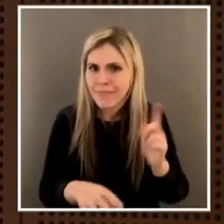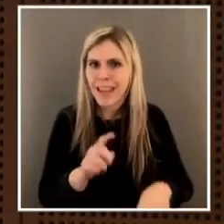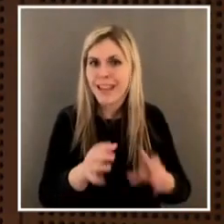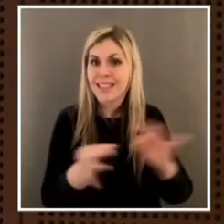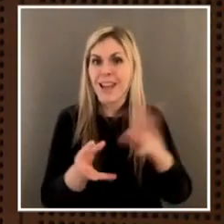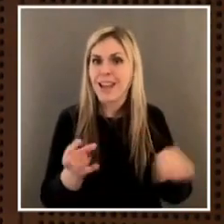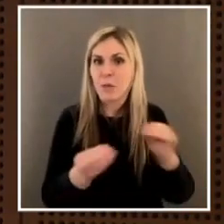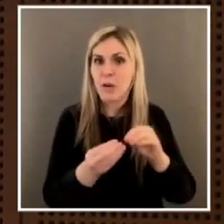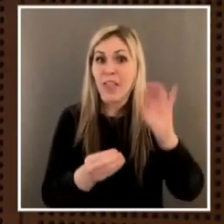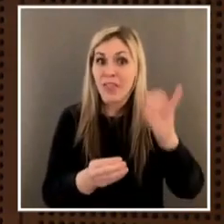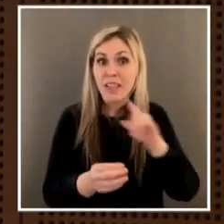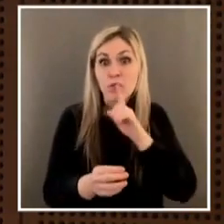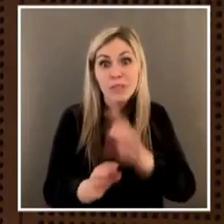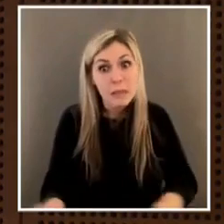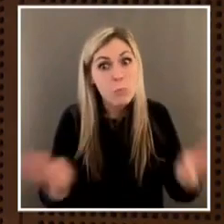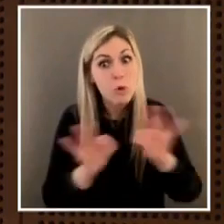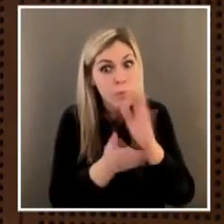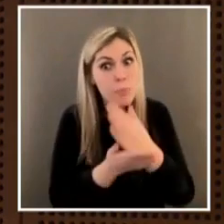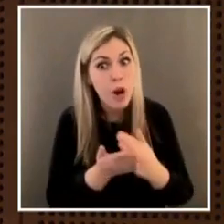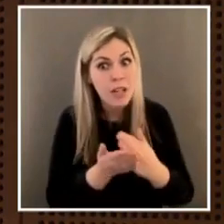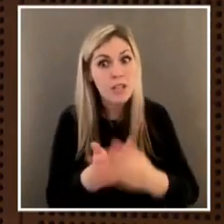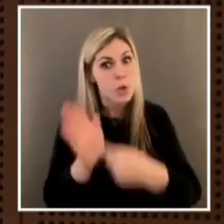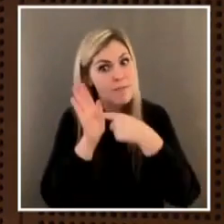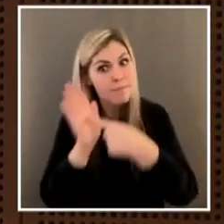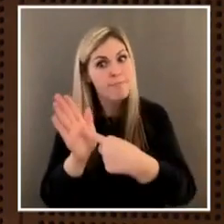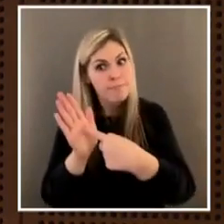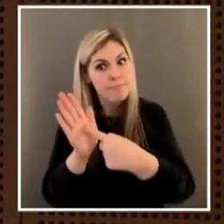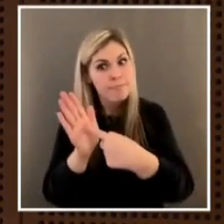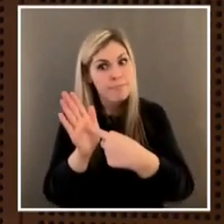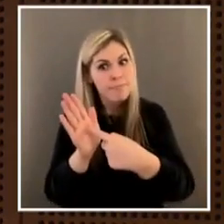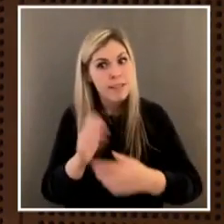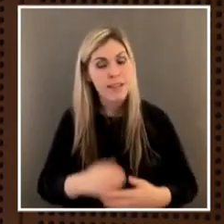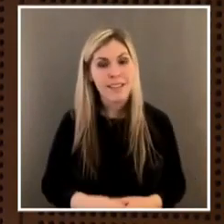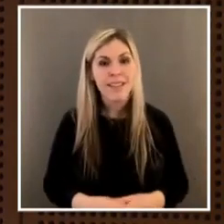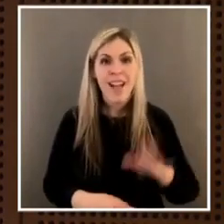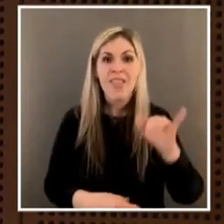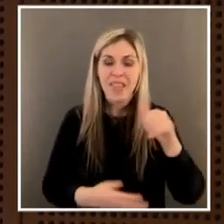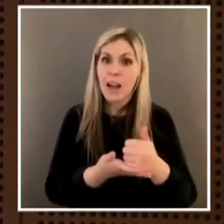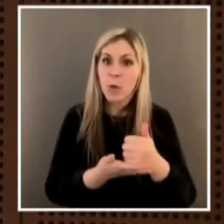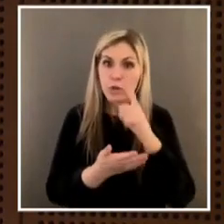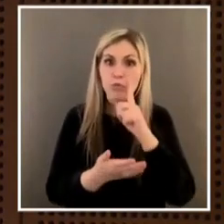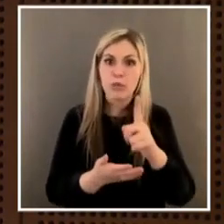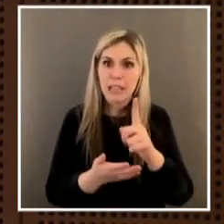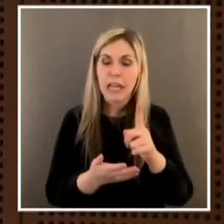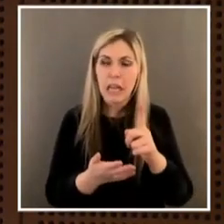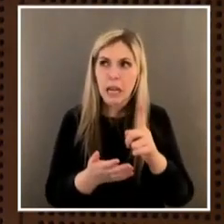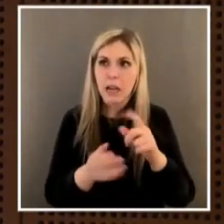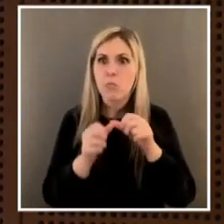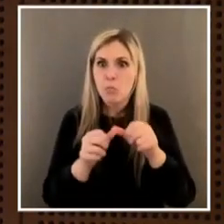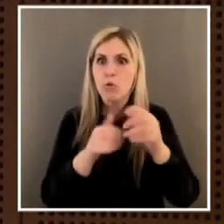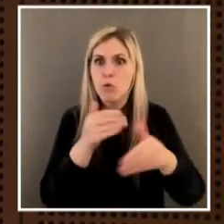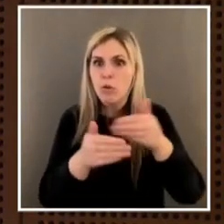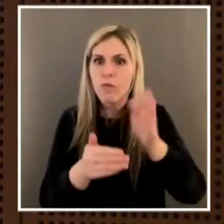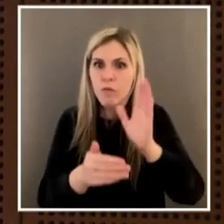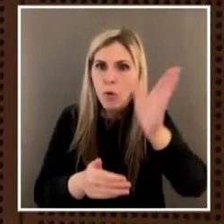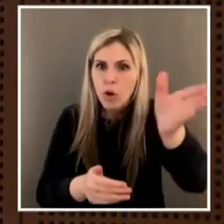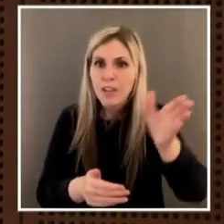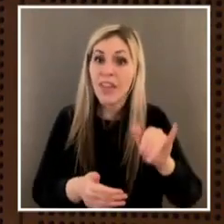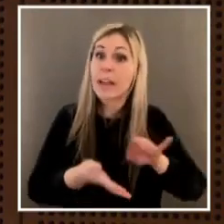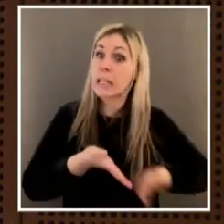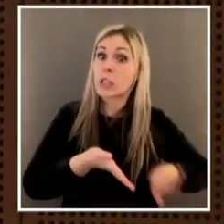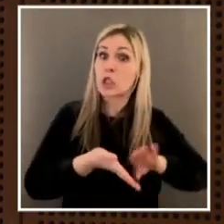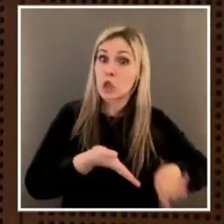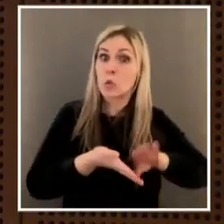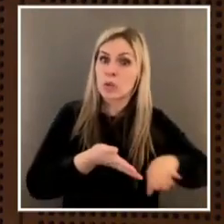that's a really important element of advancing and moving forward, is to eliminate the excuse you didn't